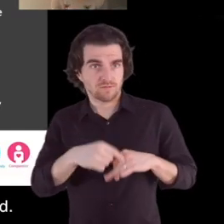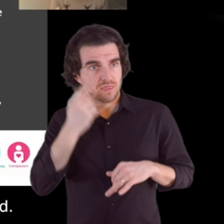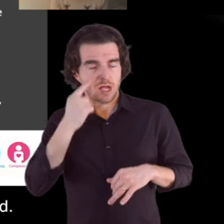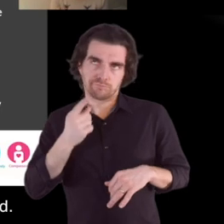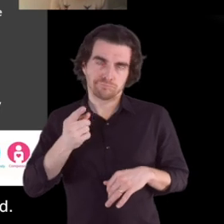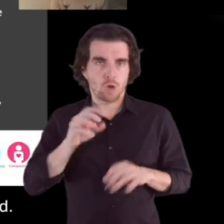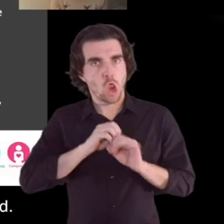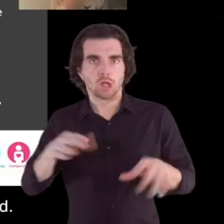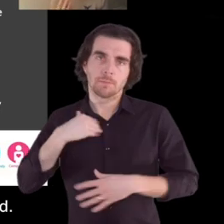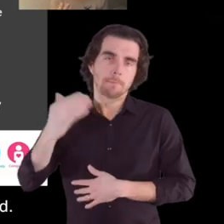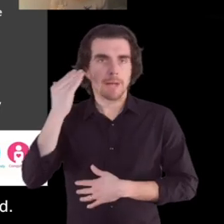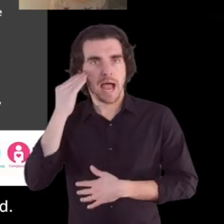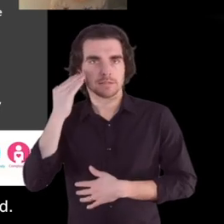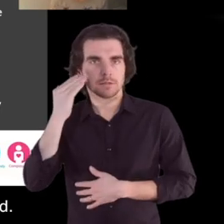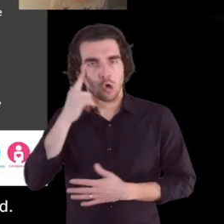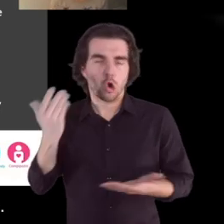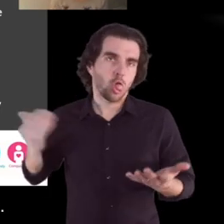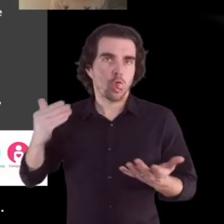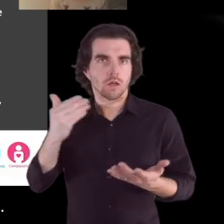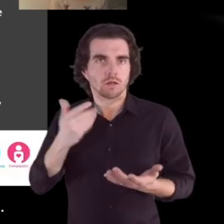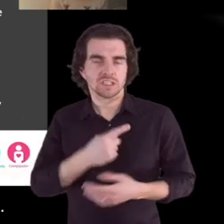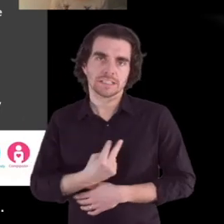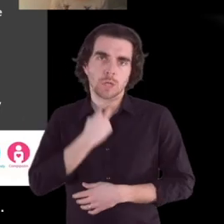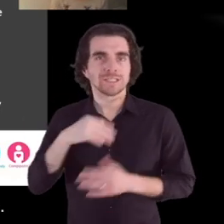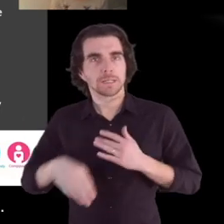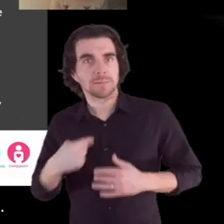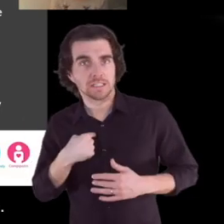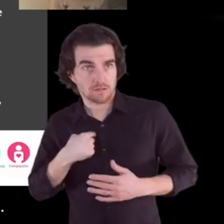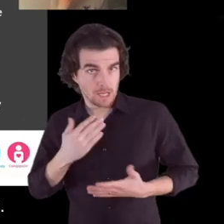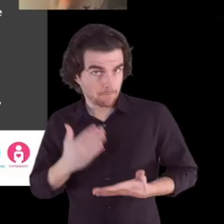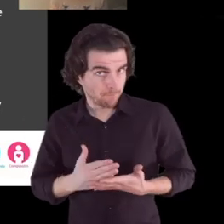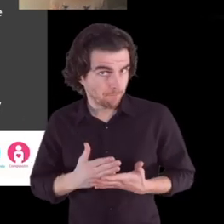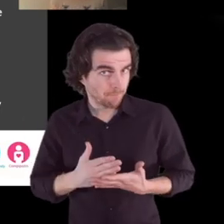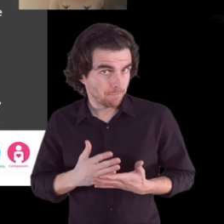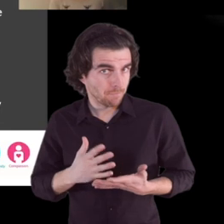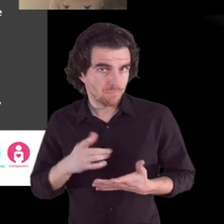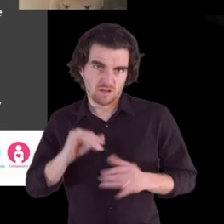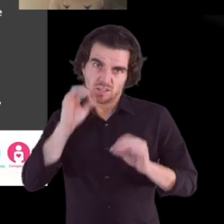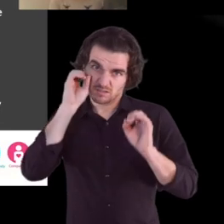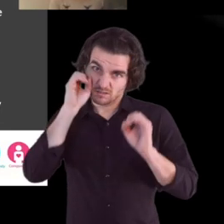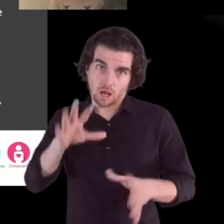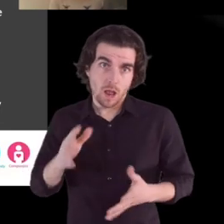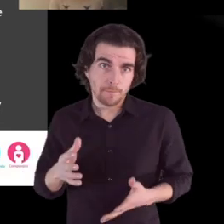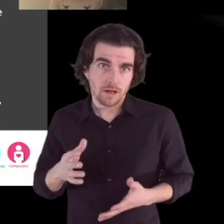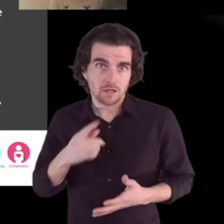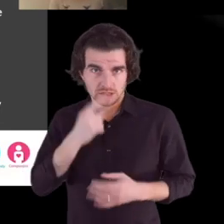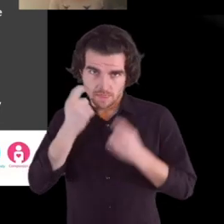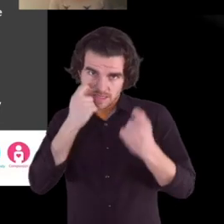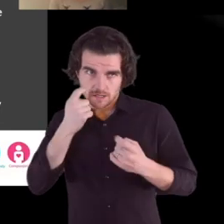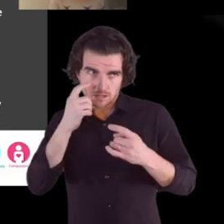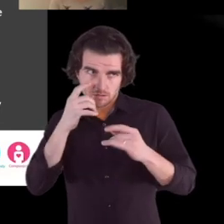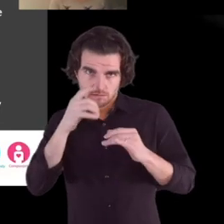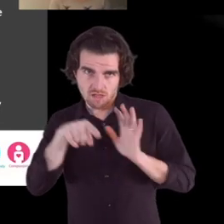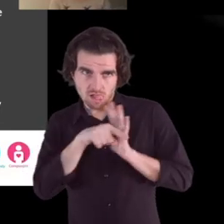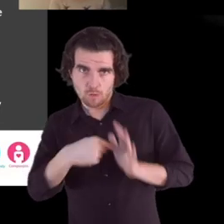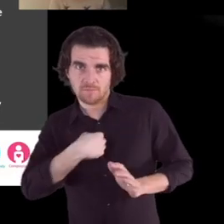My wife thinks I'm losing my mind, and she's really disappointed in me. You know, this is terrible. She thinks really